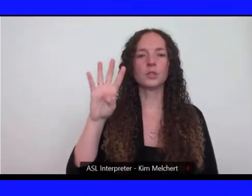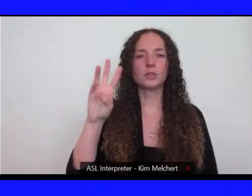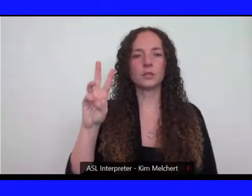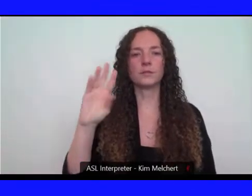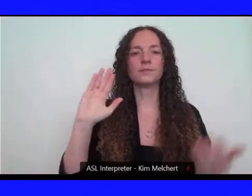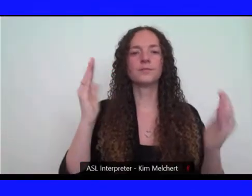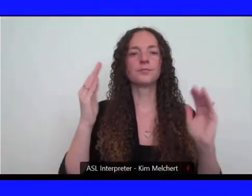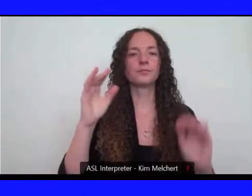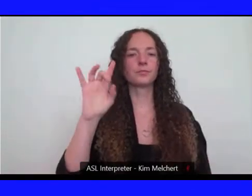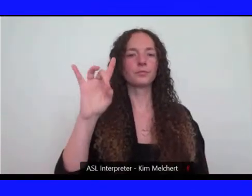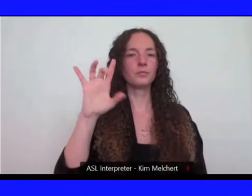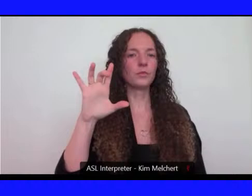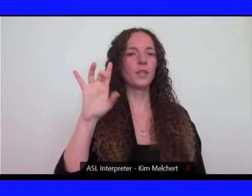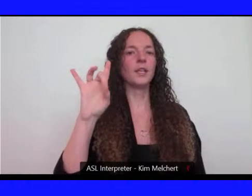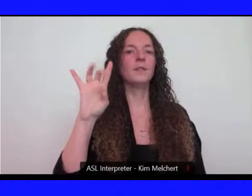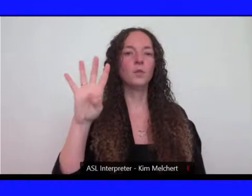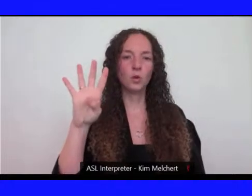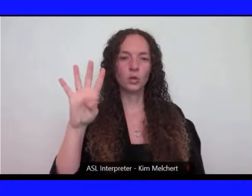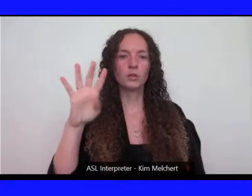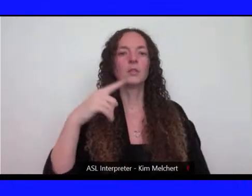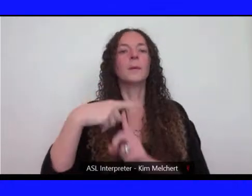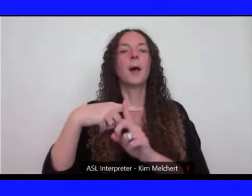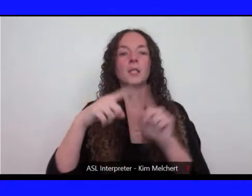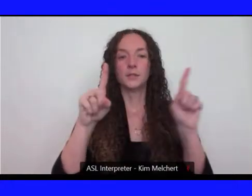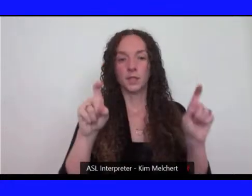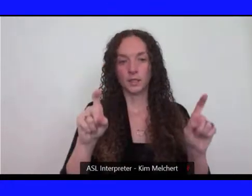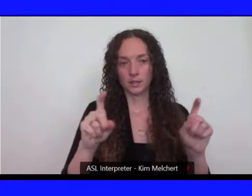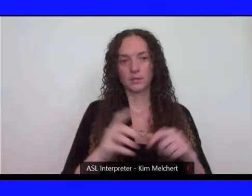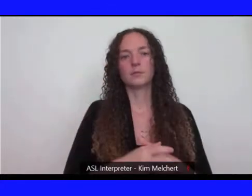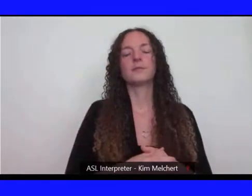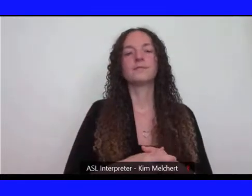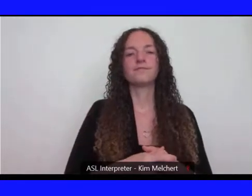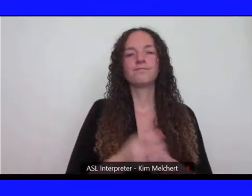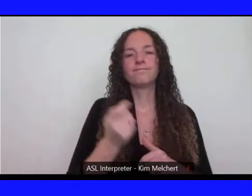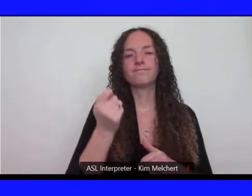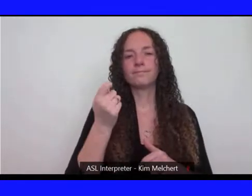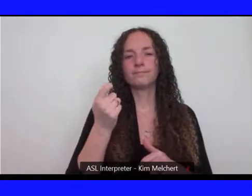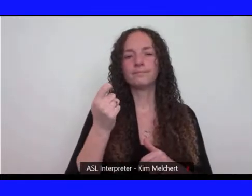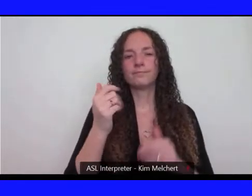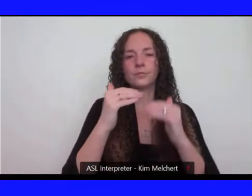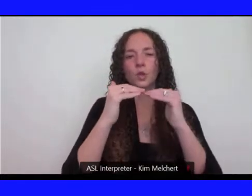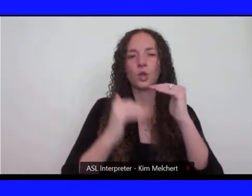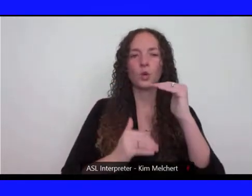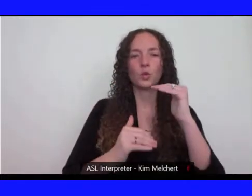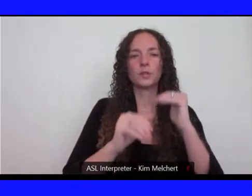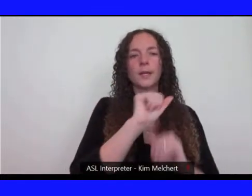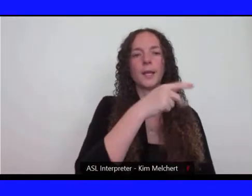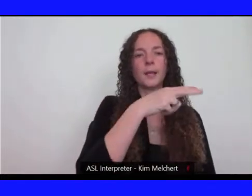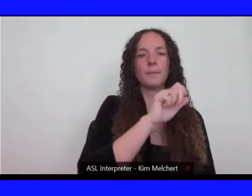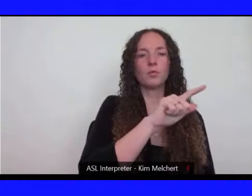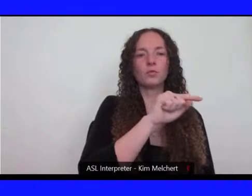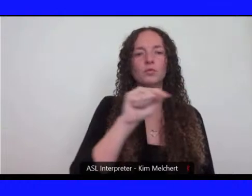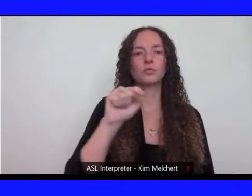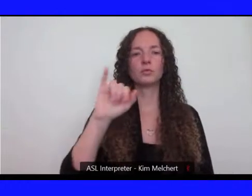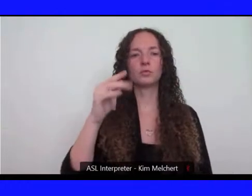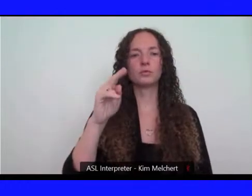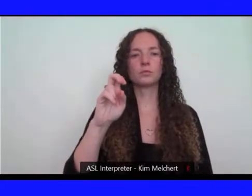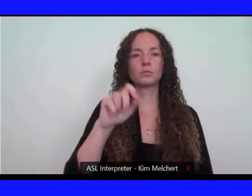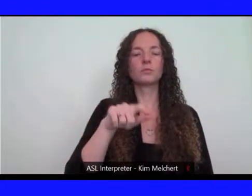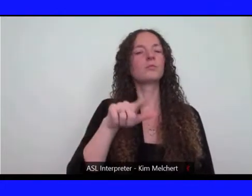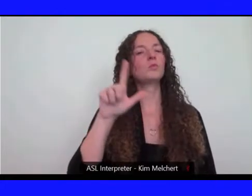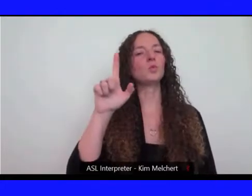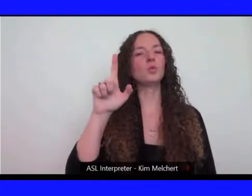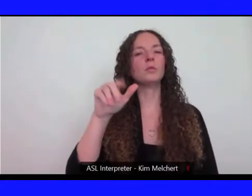slightly up from quarter 4 21, 510,000 first doses, 425 second doses, and